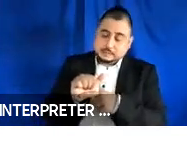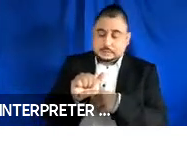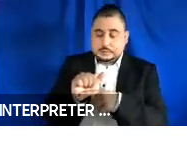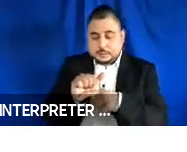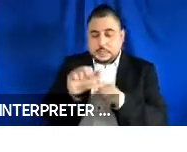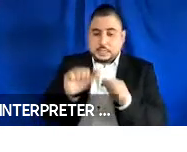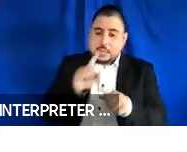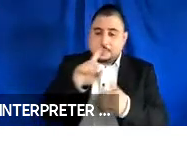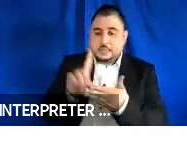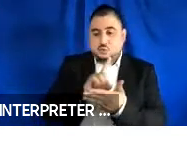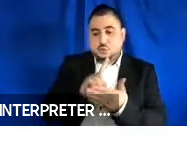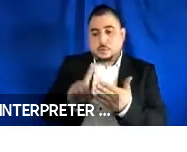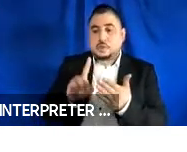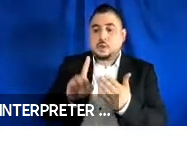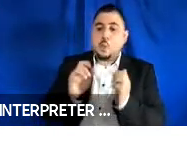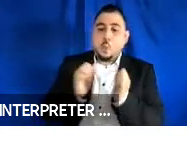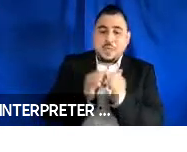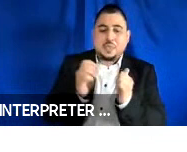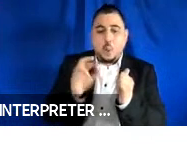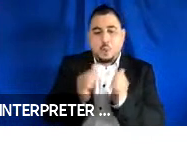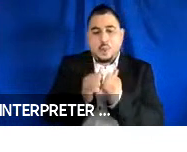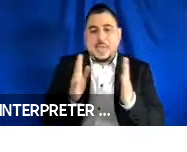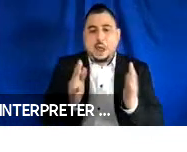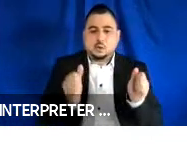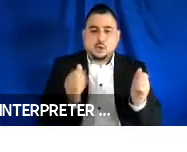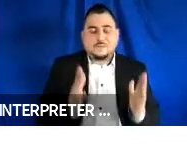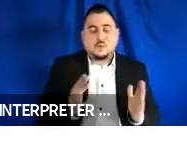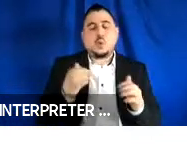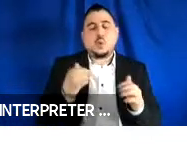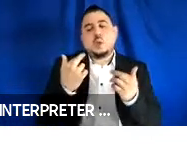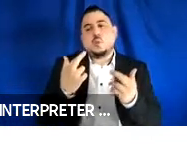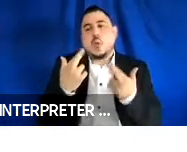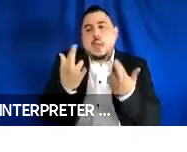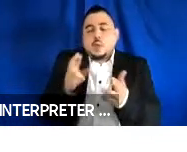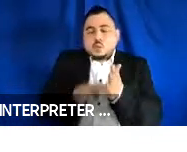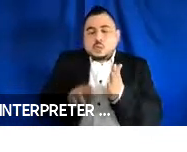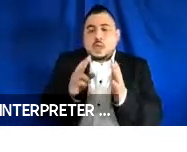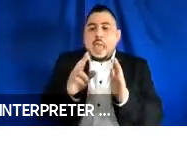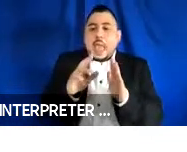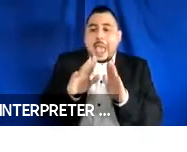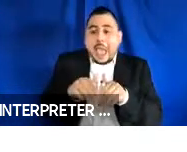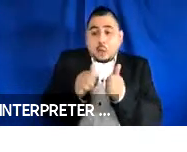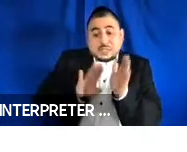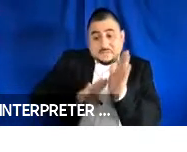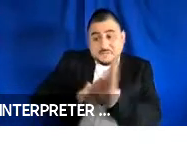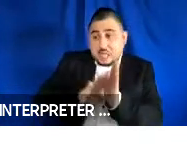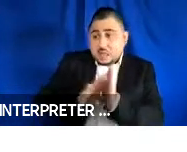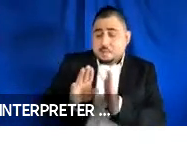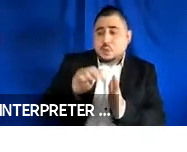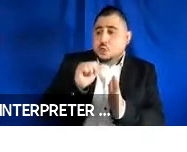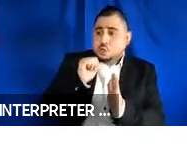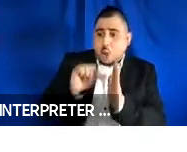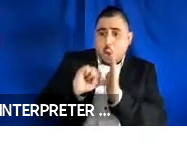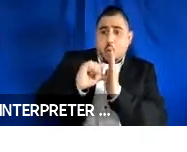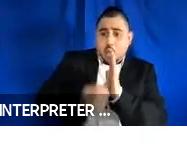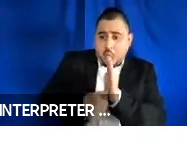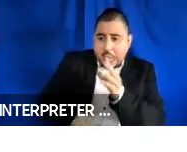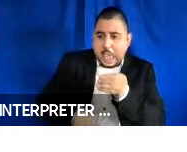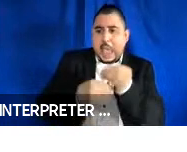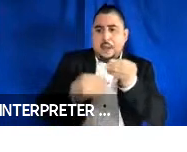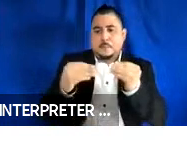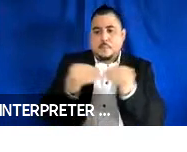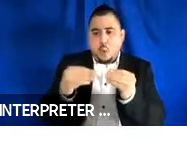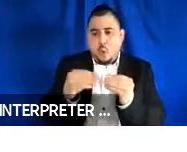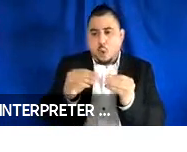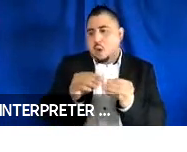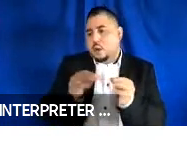or without a driver. So therefore, we recommend that researchers be careful to not amplify existing